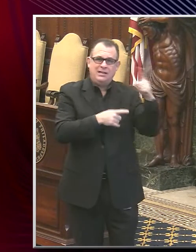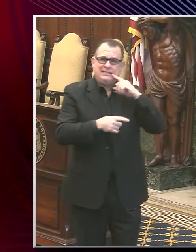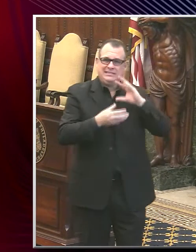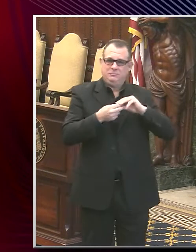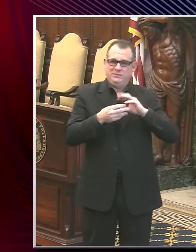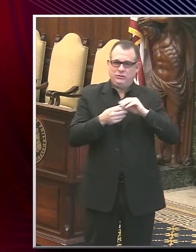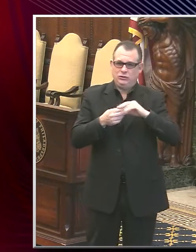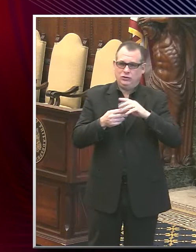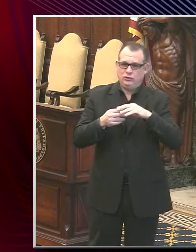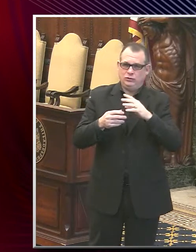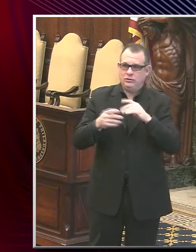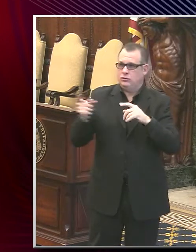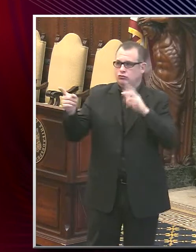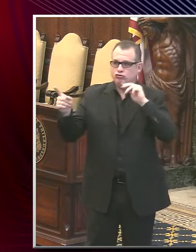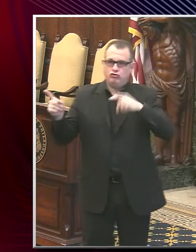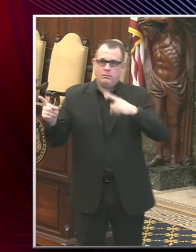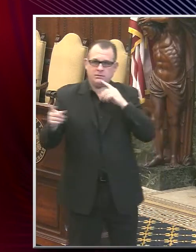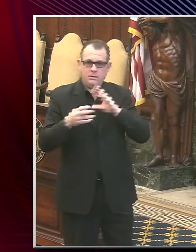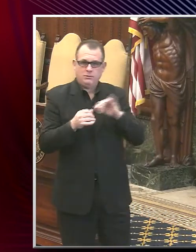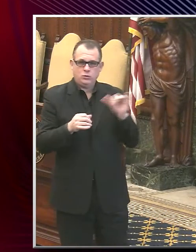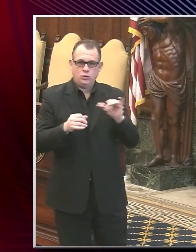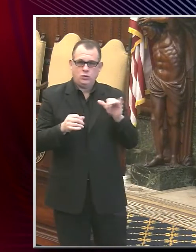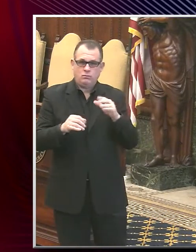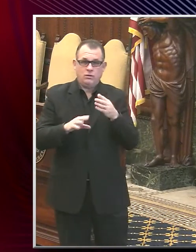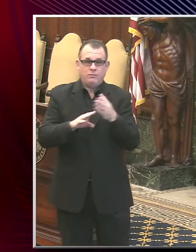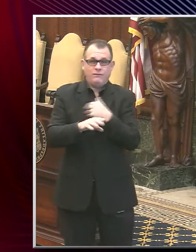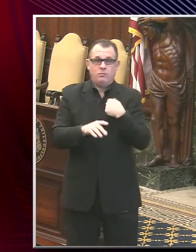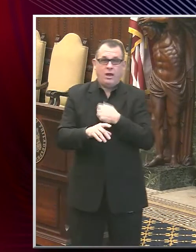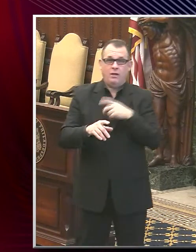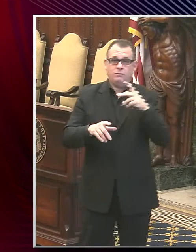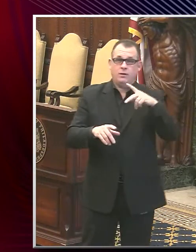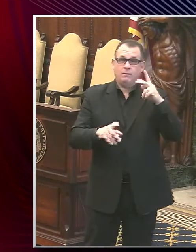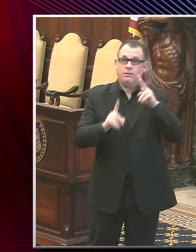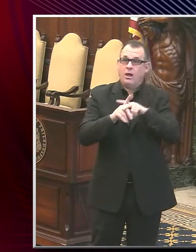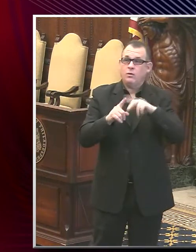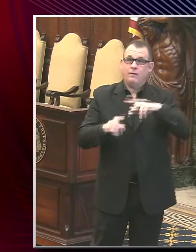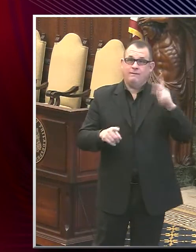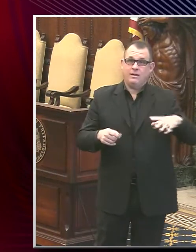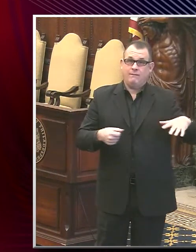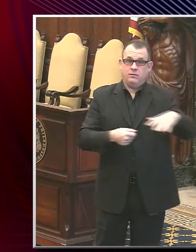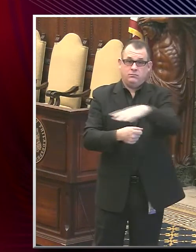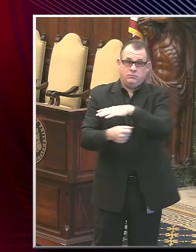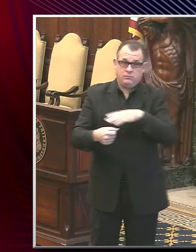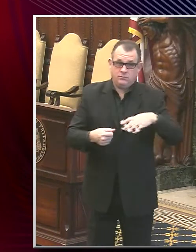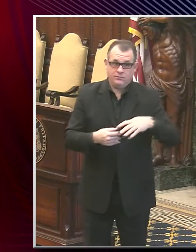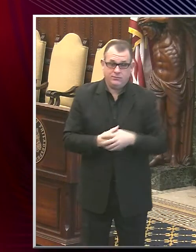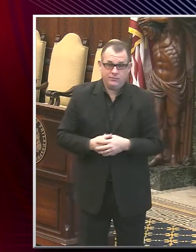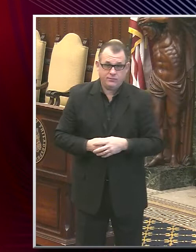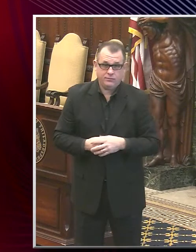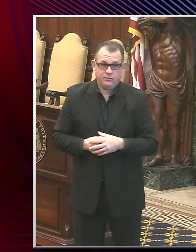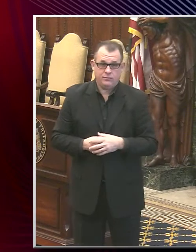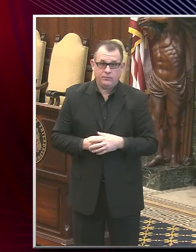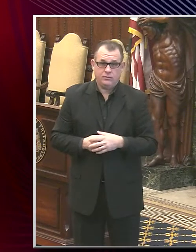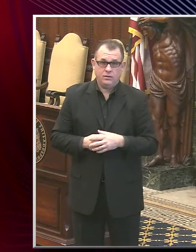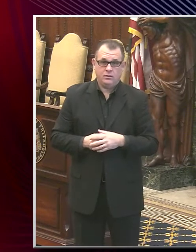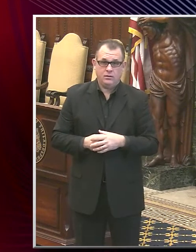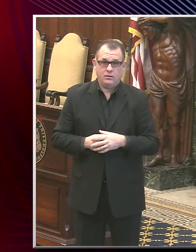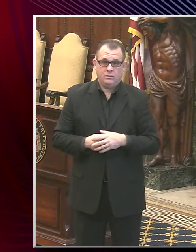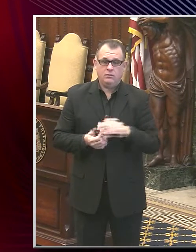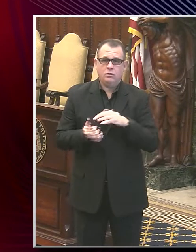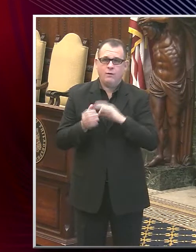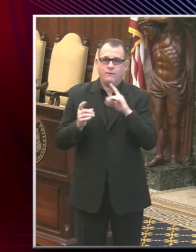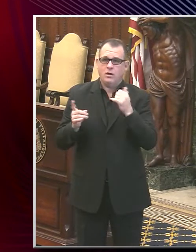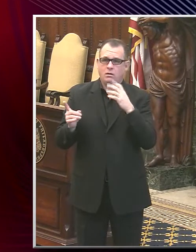about it. Now it looks like Trump has bought on. Can you interpret that for us and how you see that impacting what you're trying to do? Yeah,